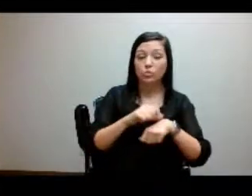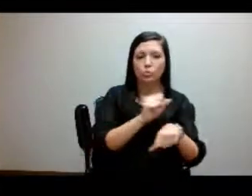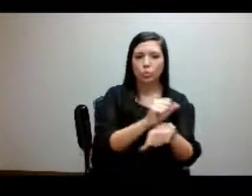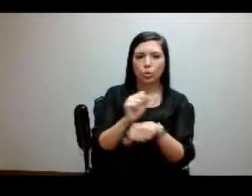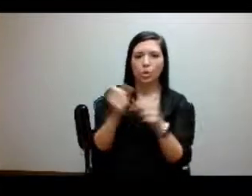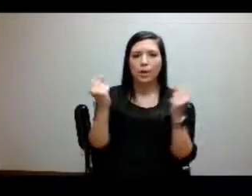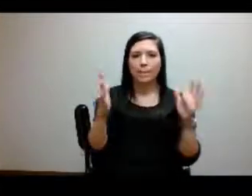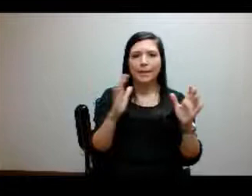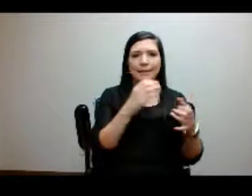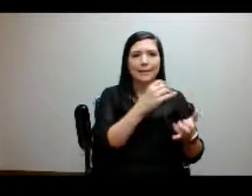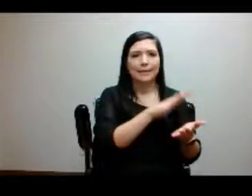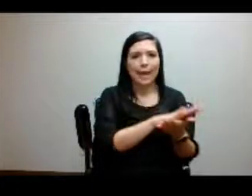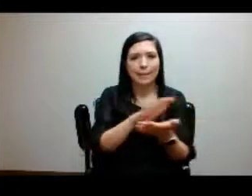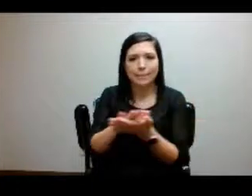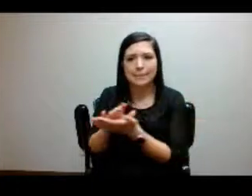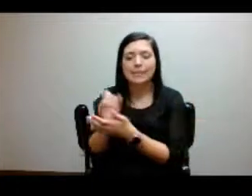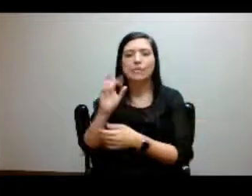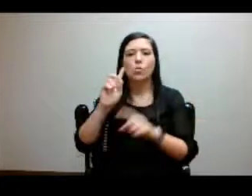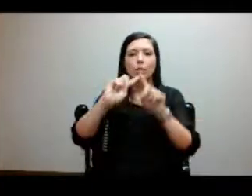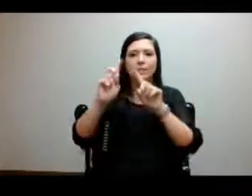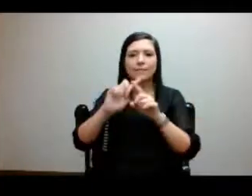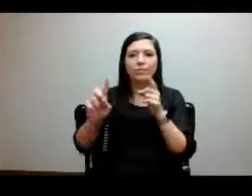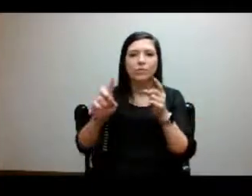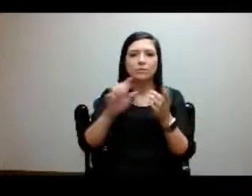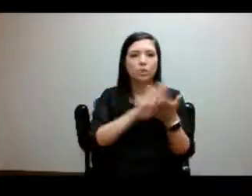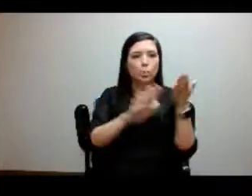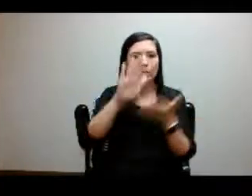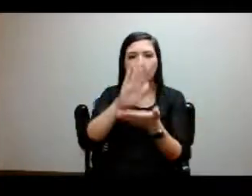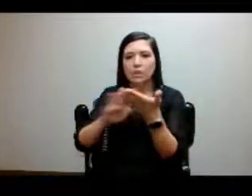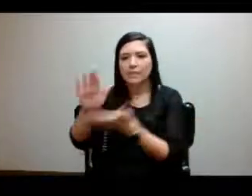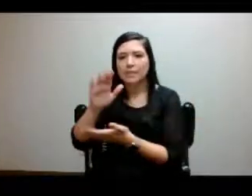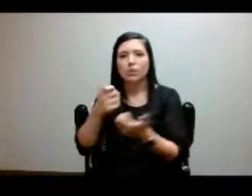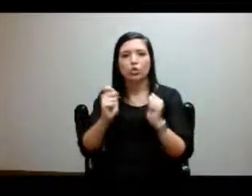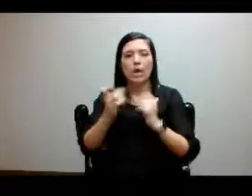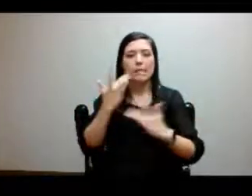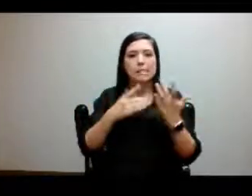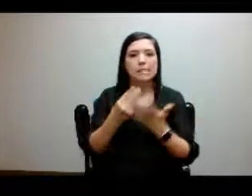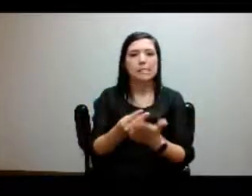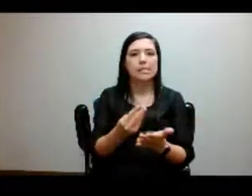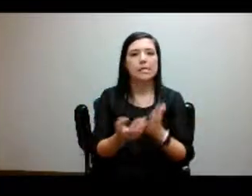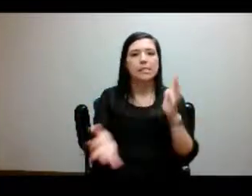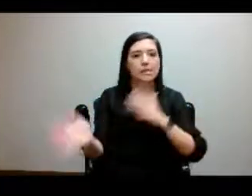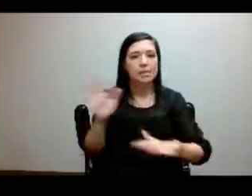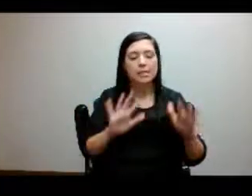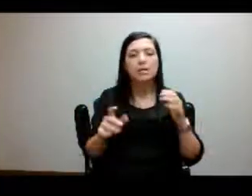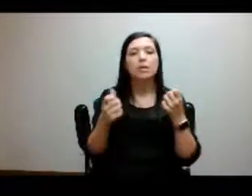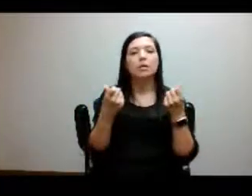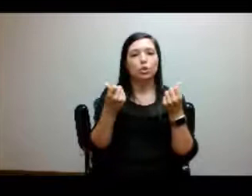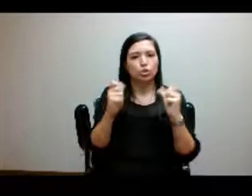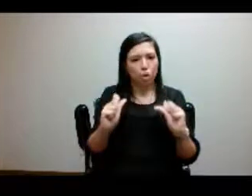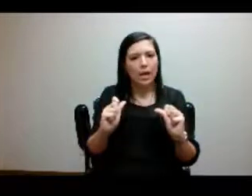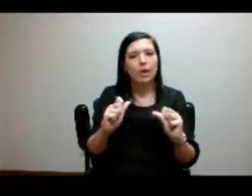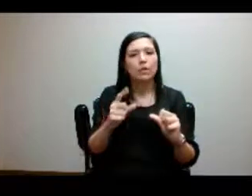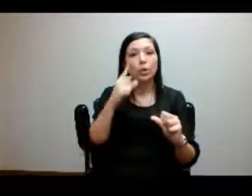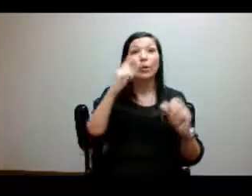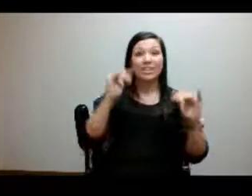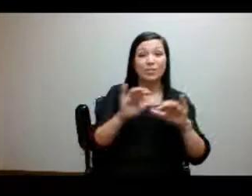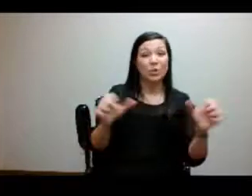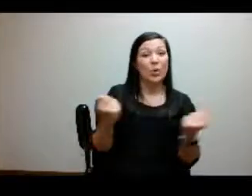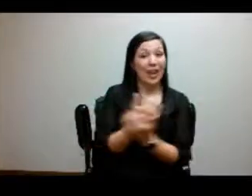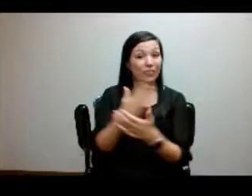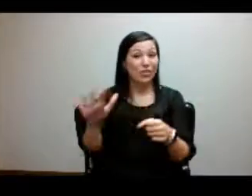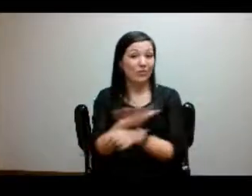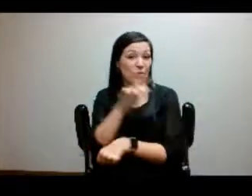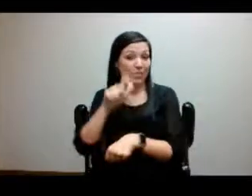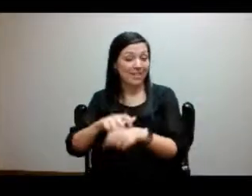or different institutions to make ends meet. They're expected to accomplish everything our full-time instructors do, but with